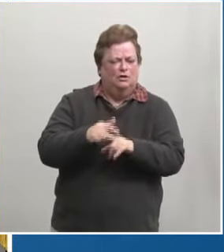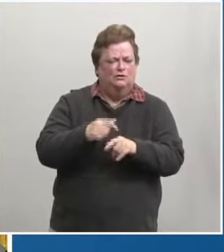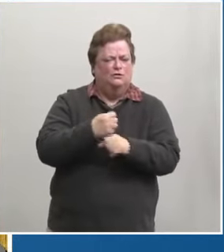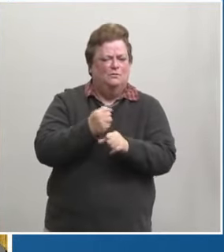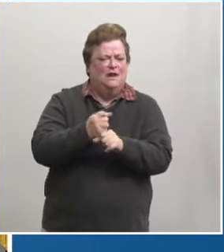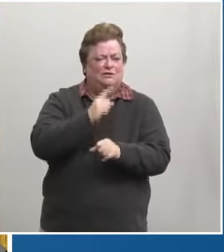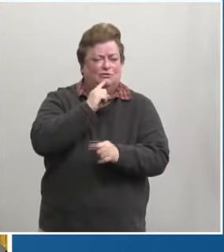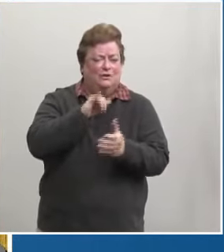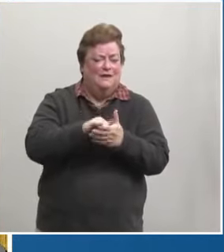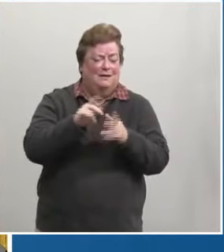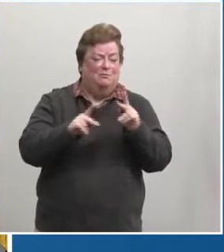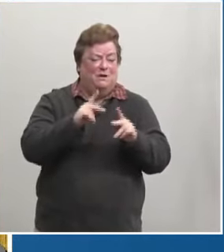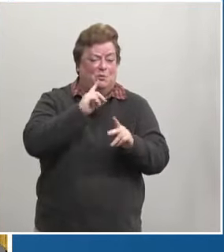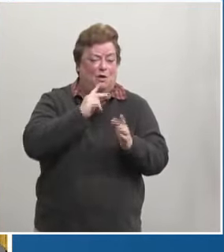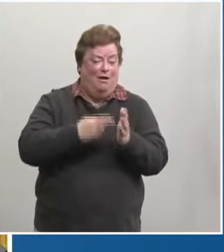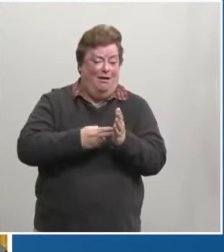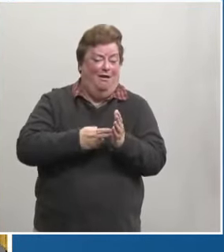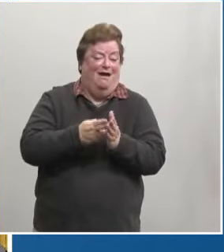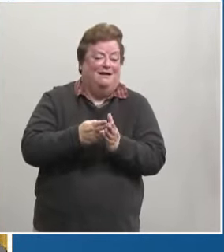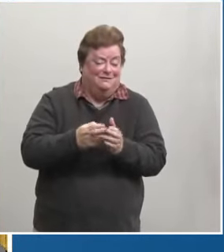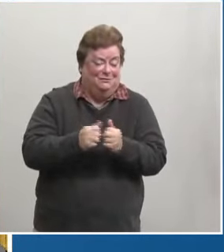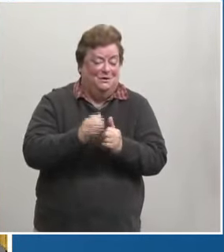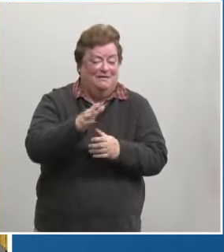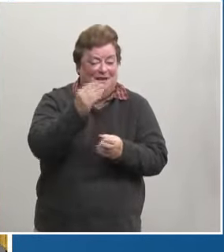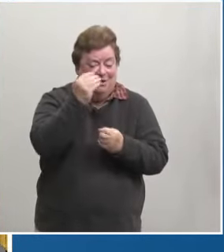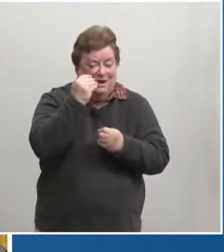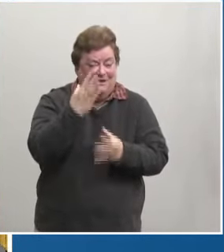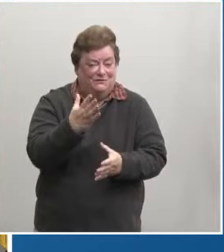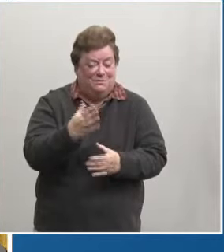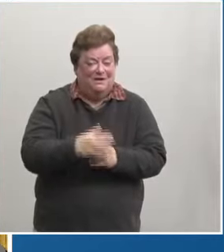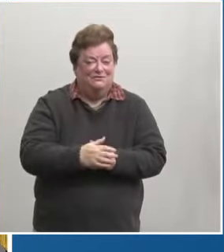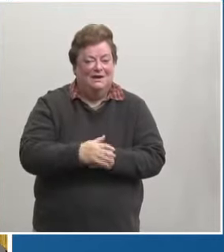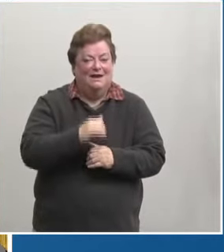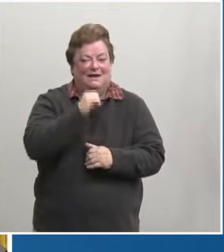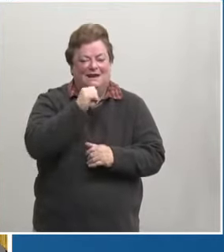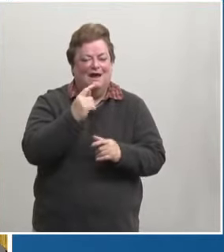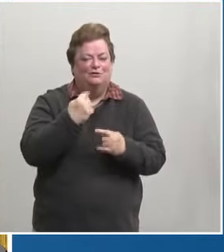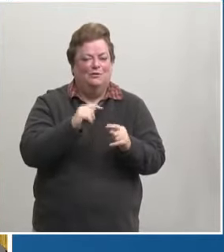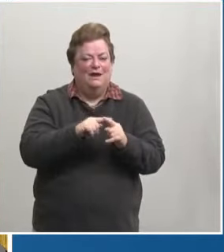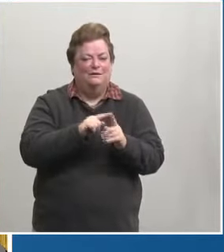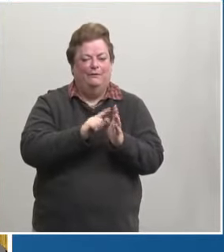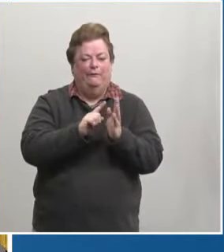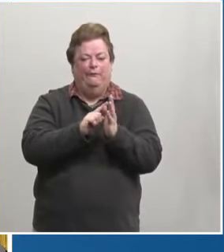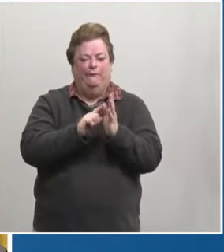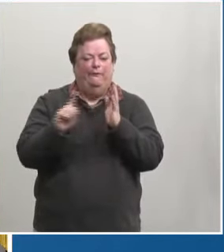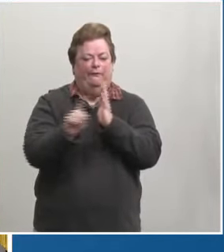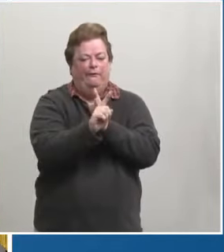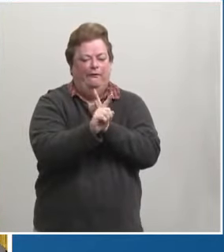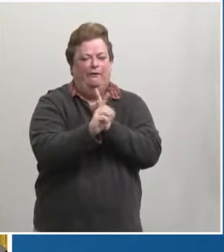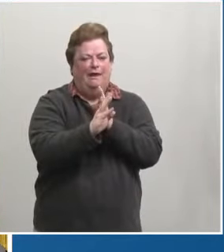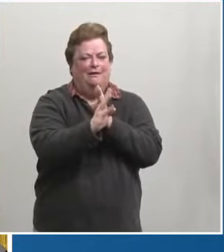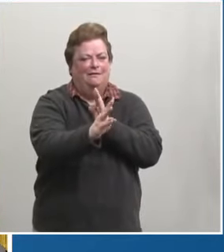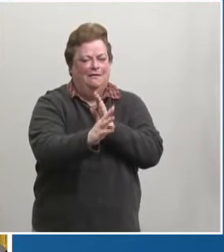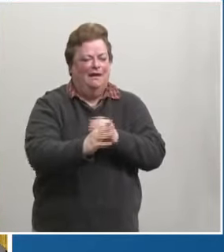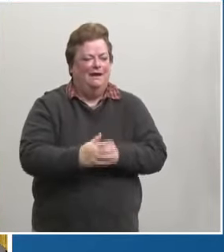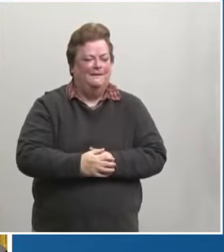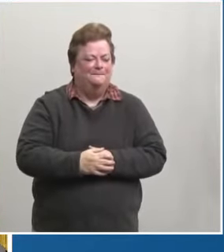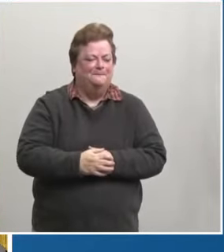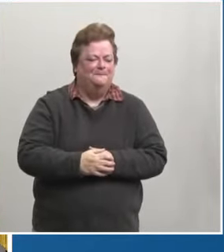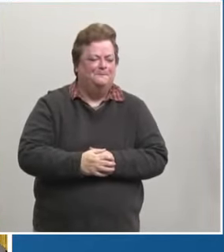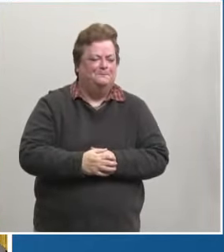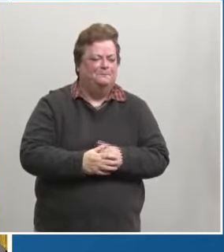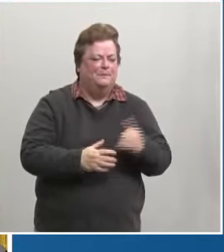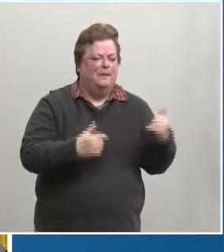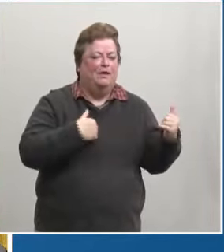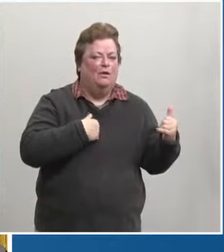being honest with the information they're putting in there and not, I guess, cutting in line? Well, Brent, we're asking